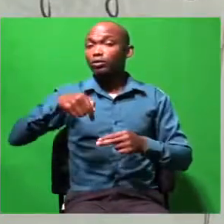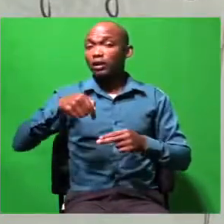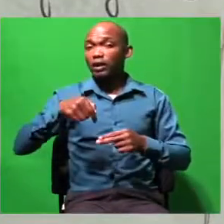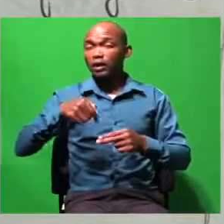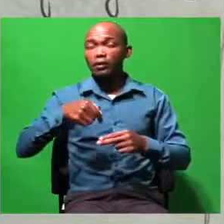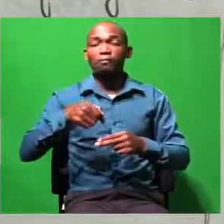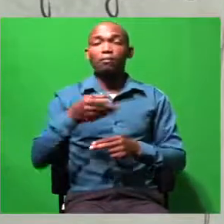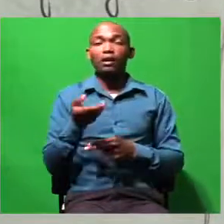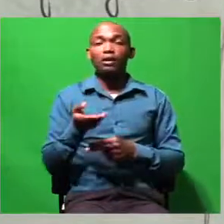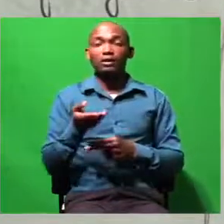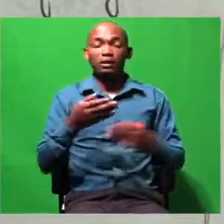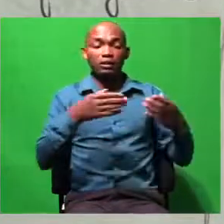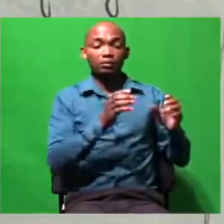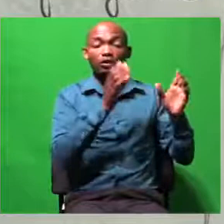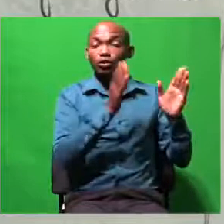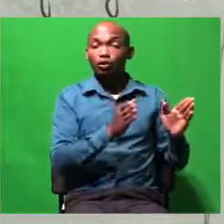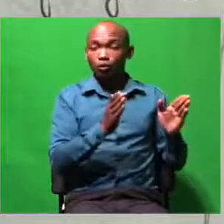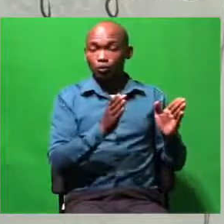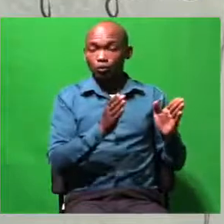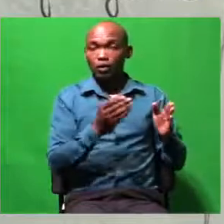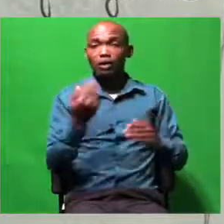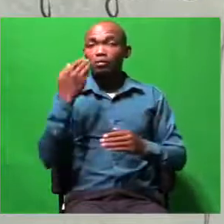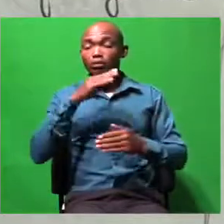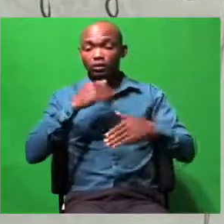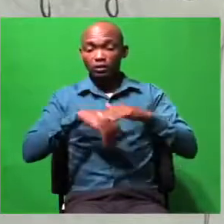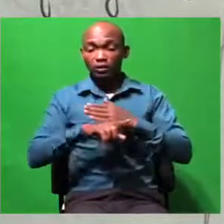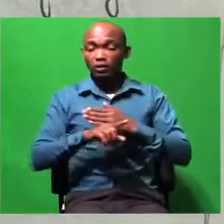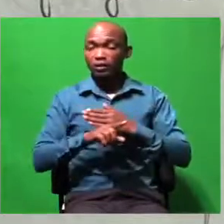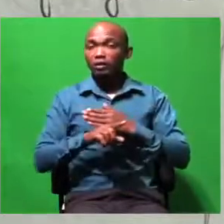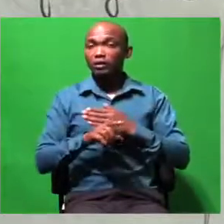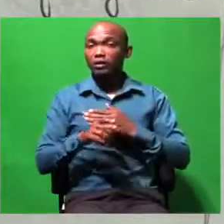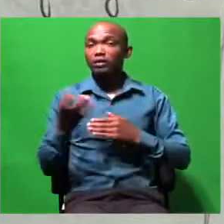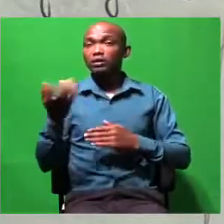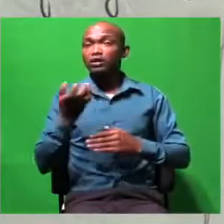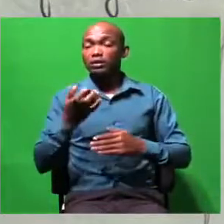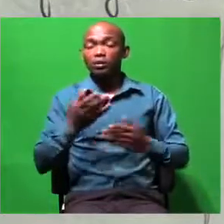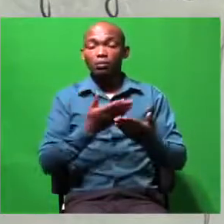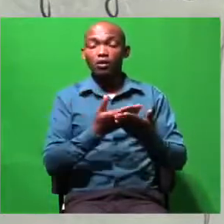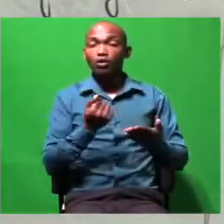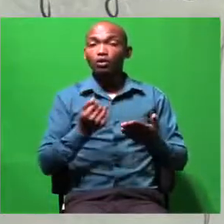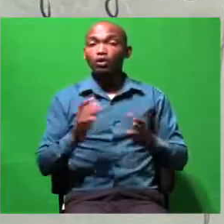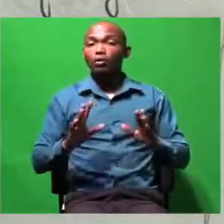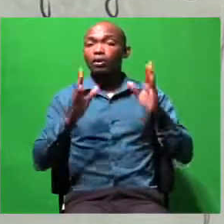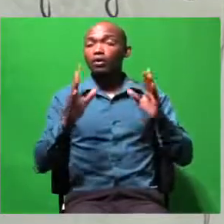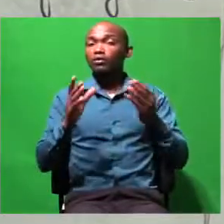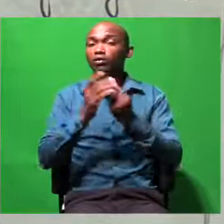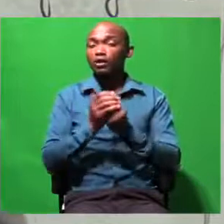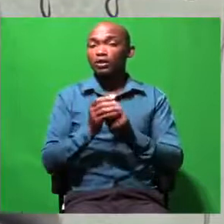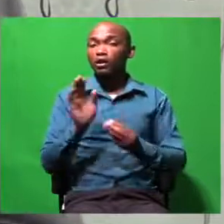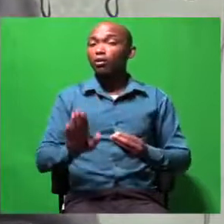lesson today mainly emphasized about those special groups and their importances in the communities because we are living with